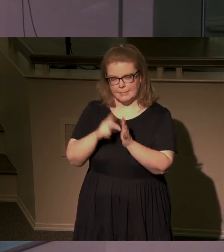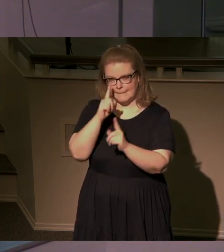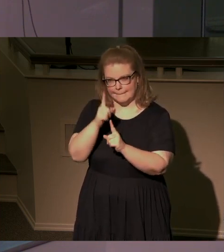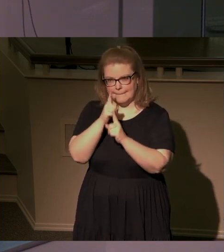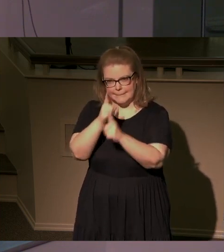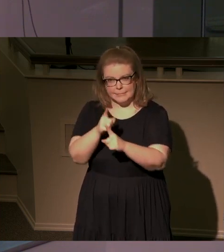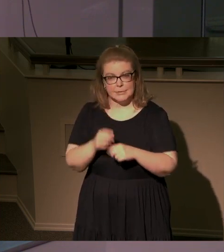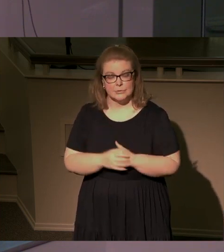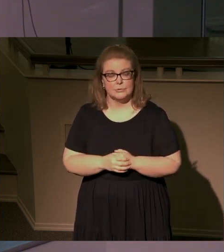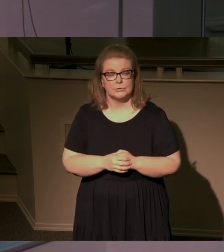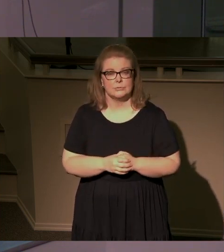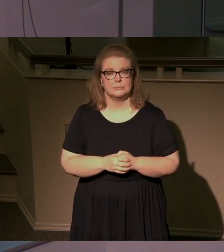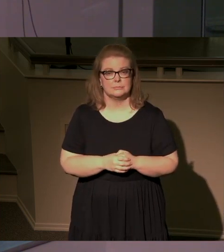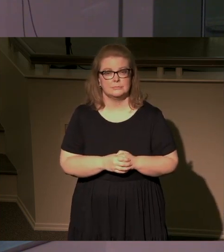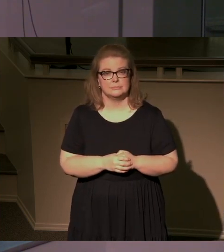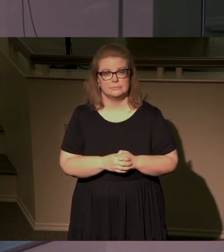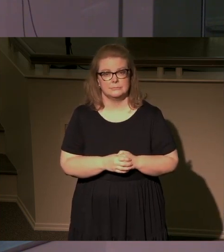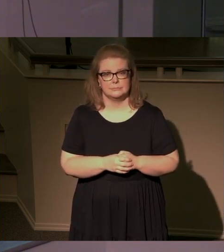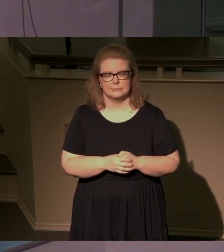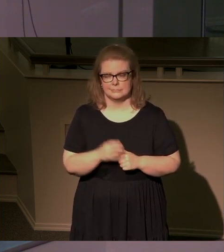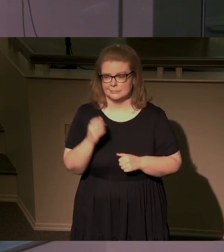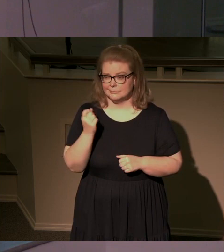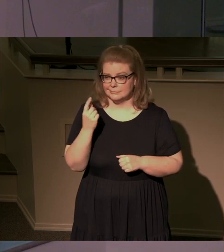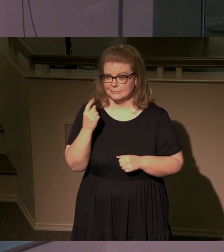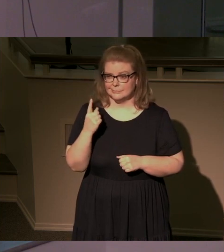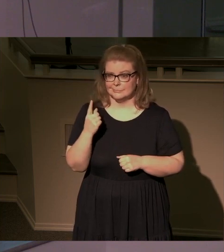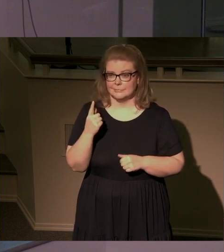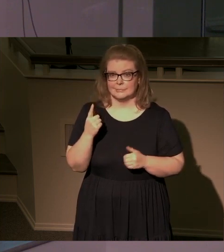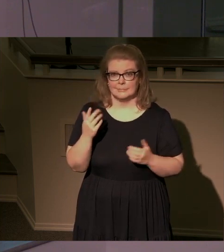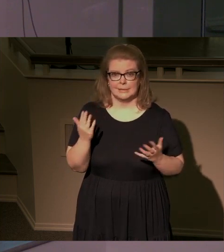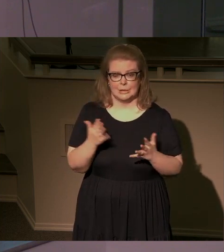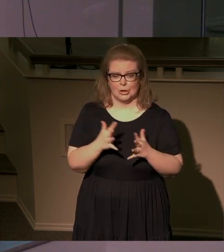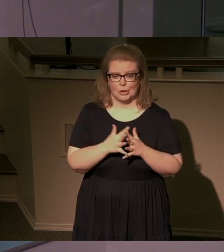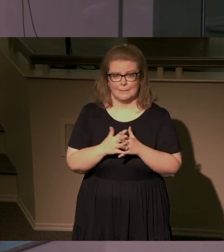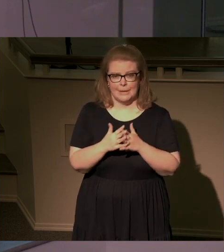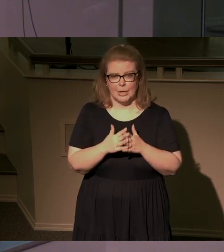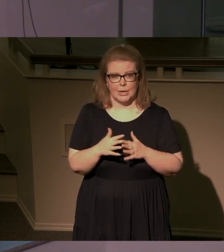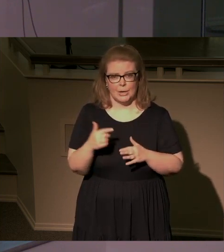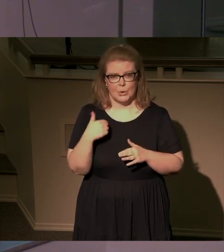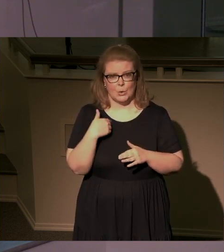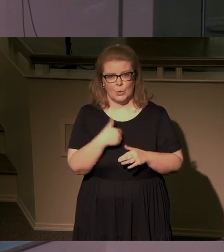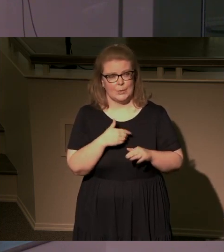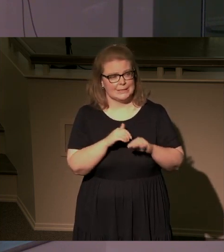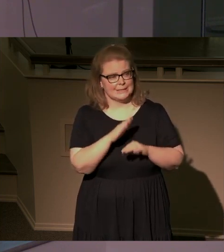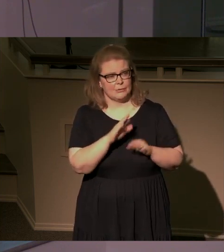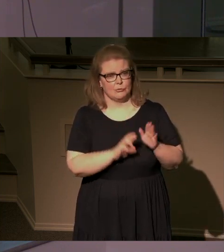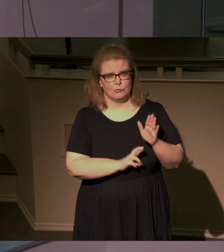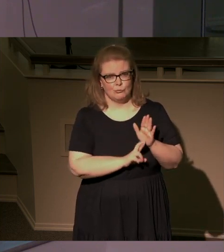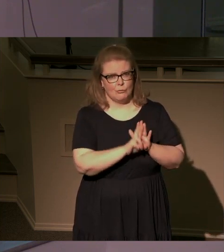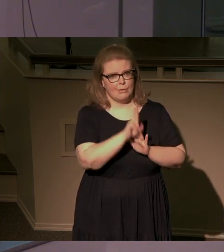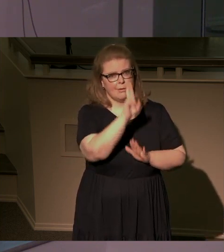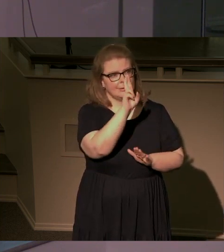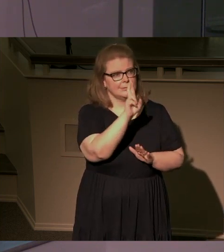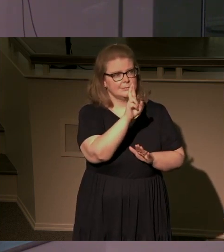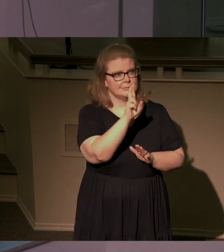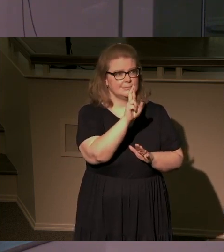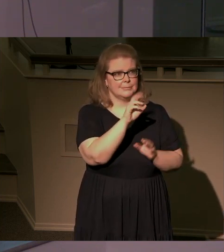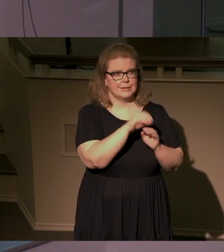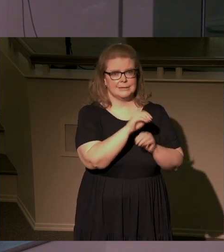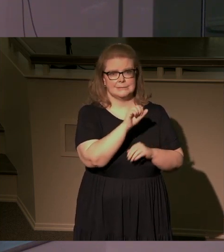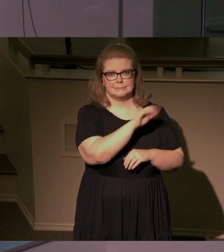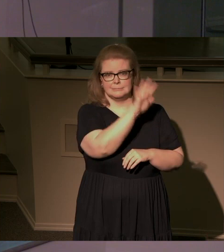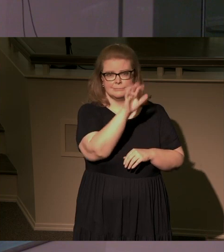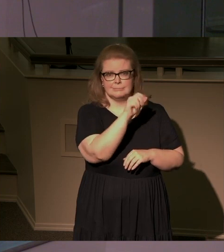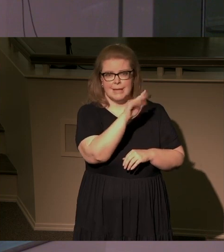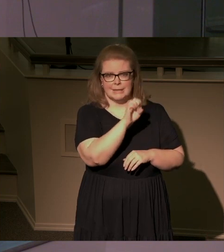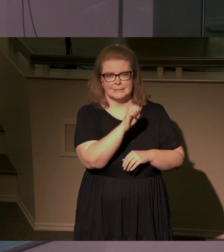You know, we send rockets into orbit, and I always see those pictures of the